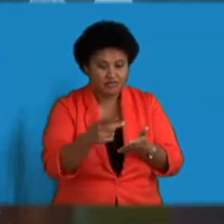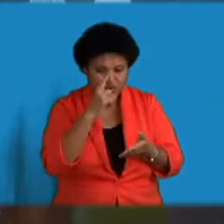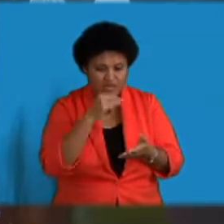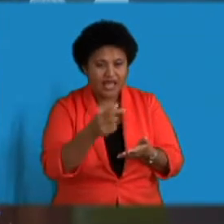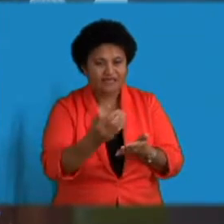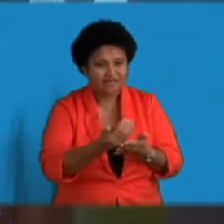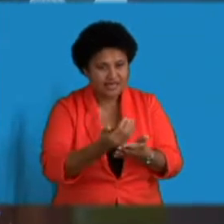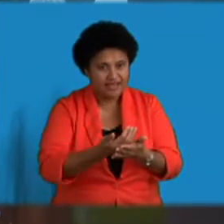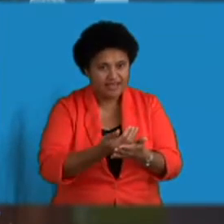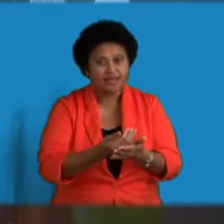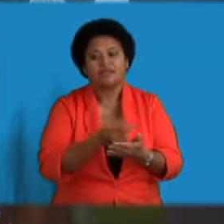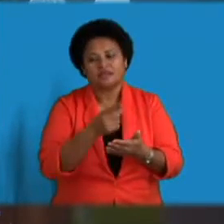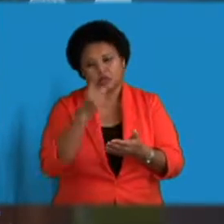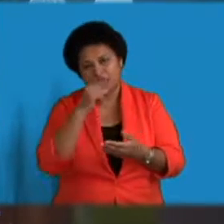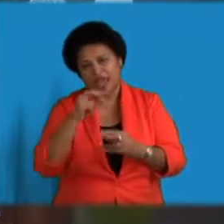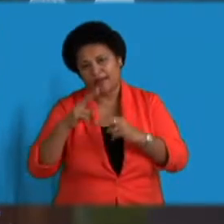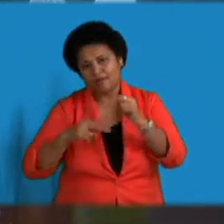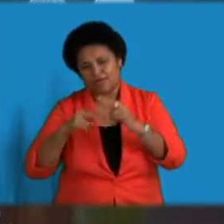dedicated computer lab.